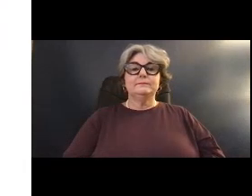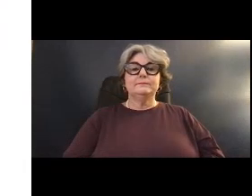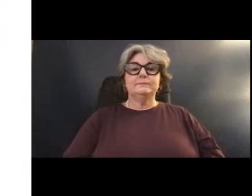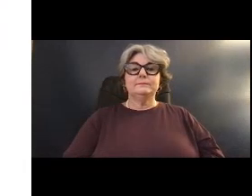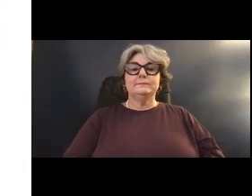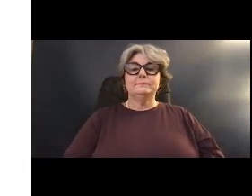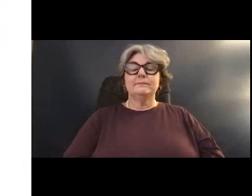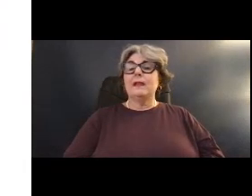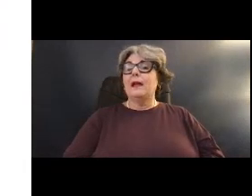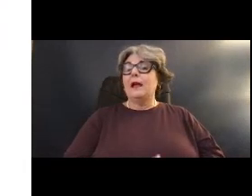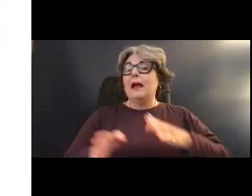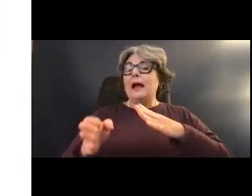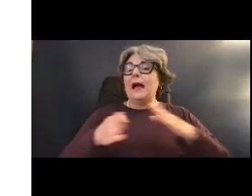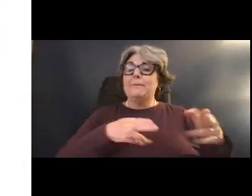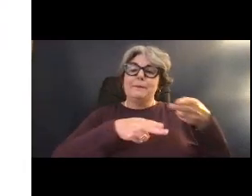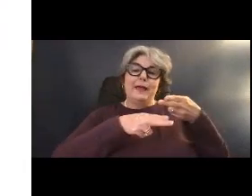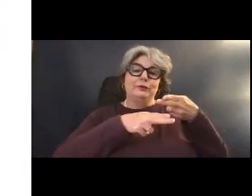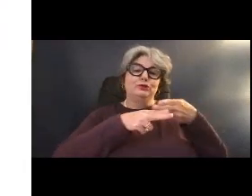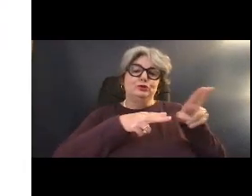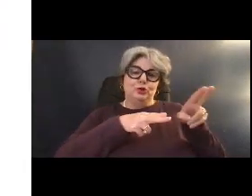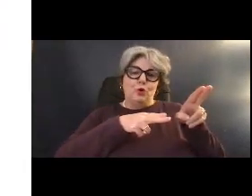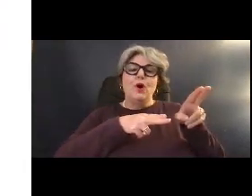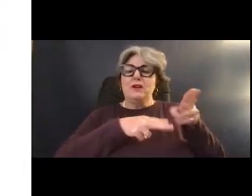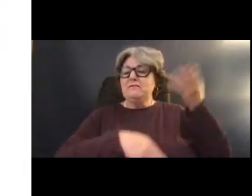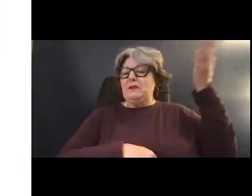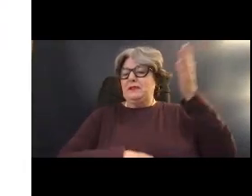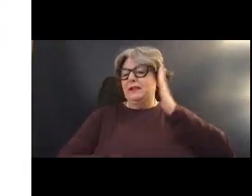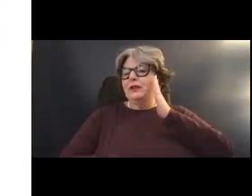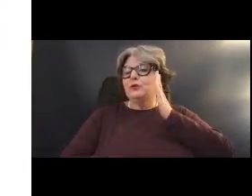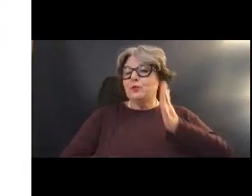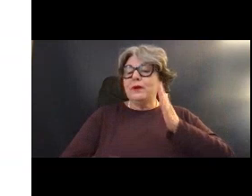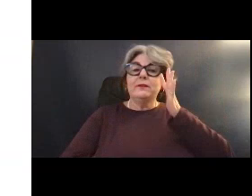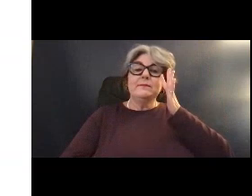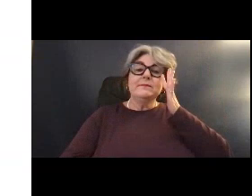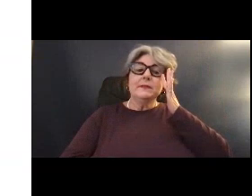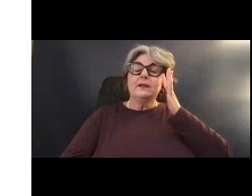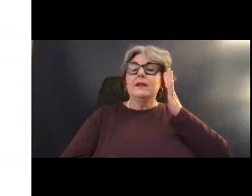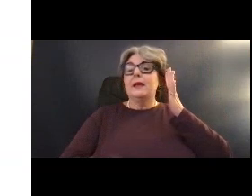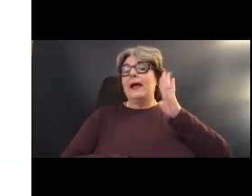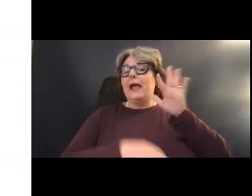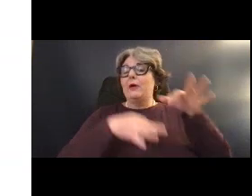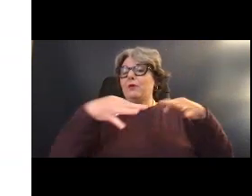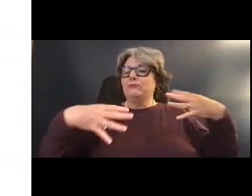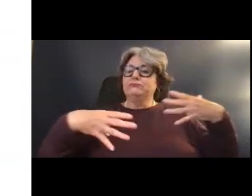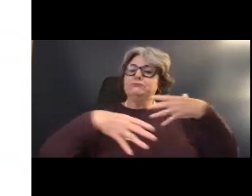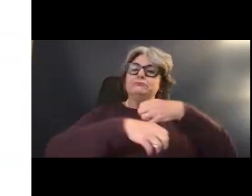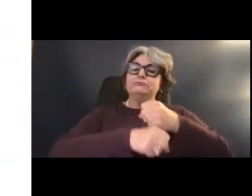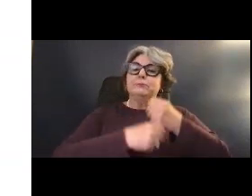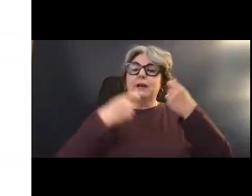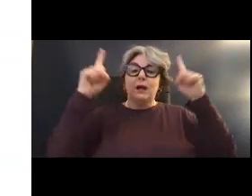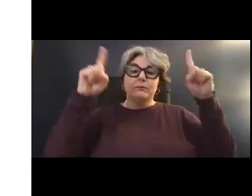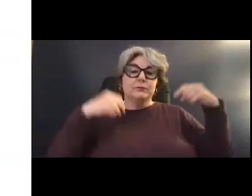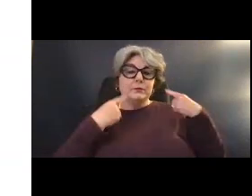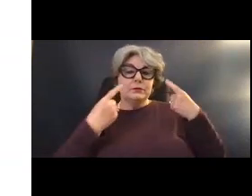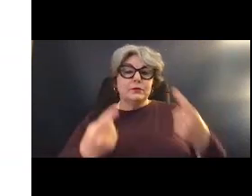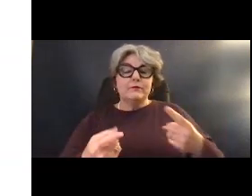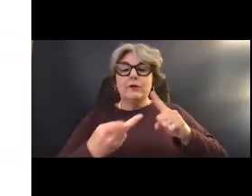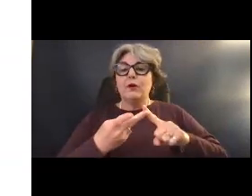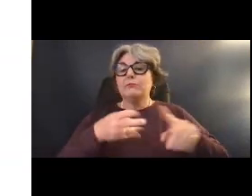I plan to keep my presentation relatively brief and want to provide an overview of accomplishments and